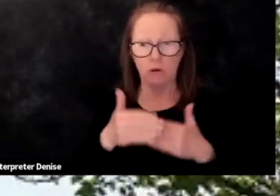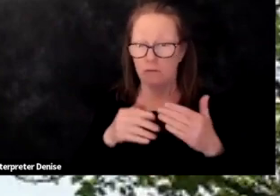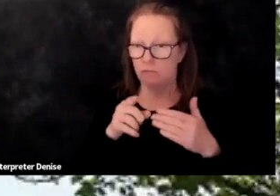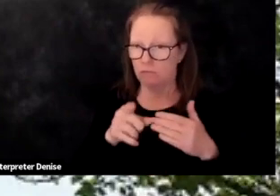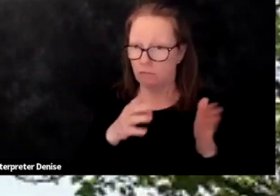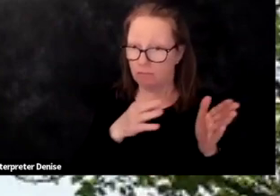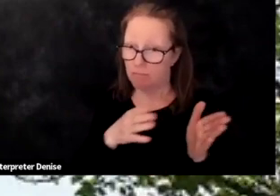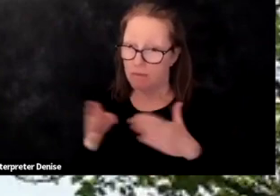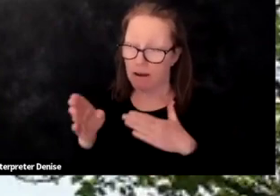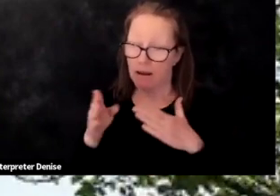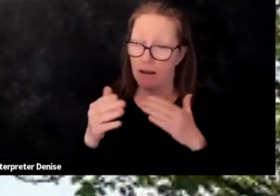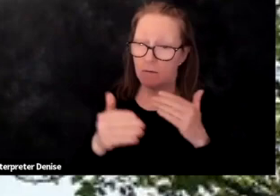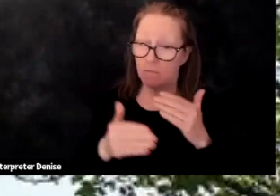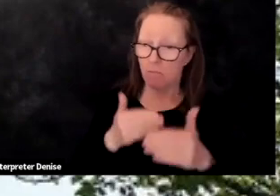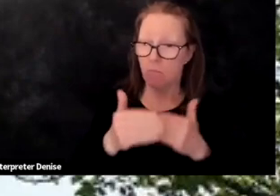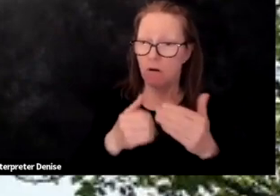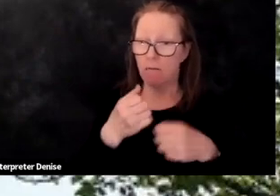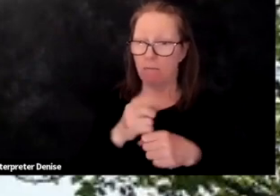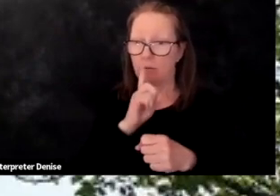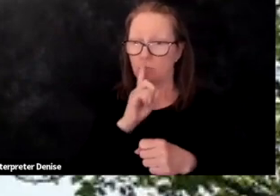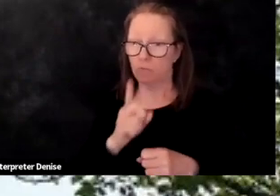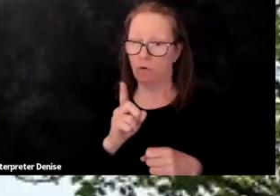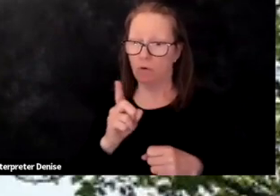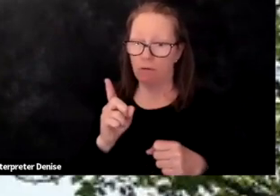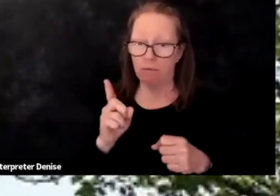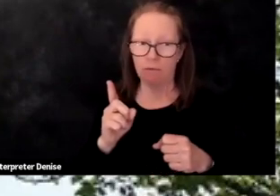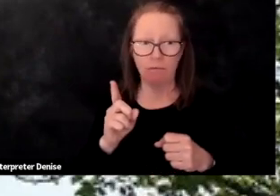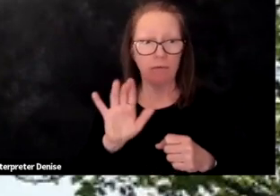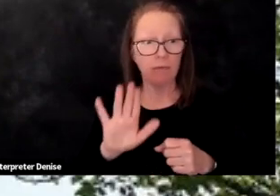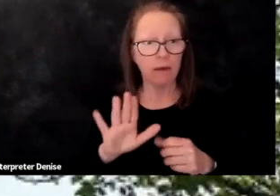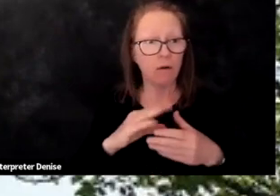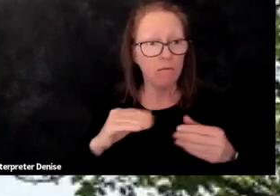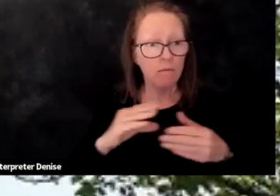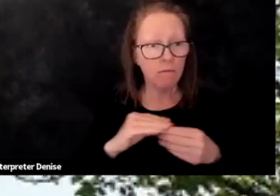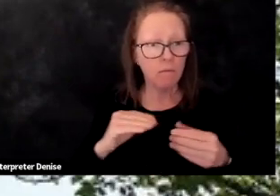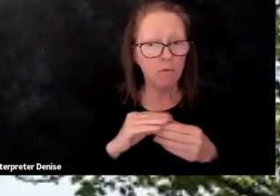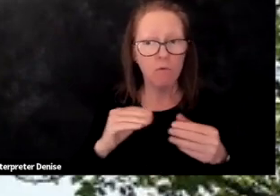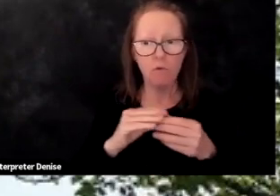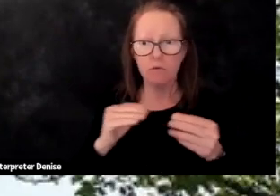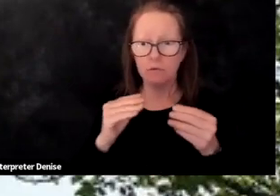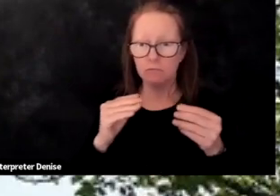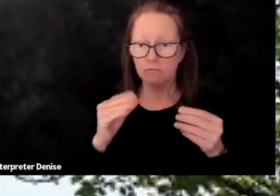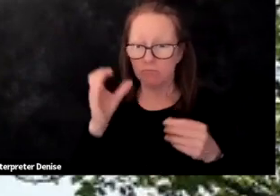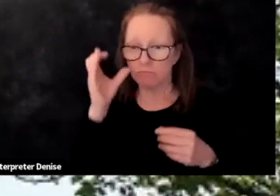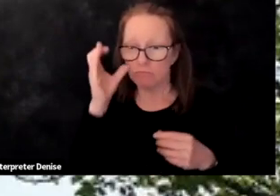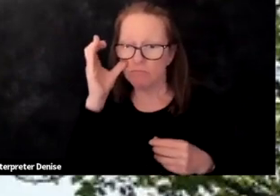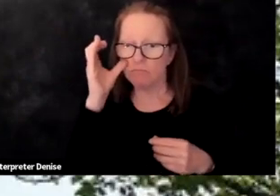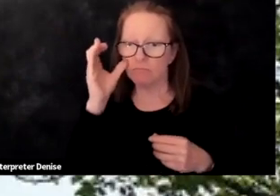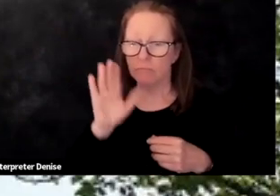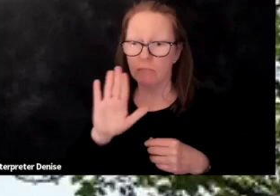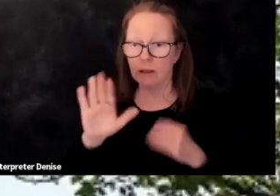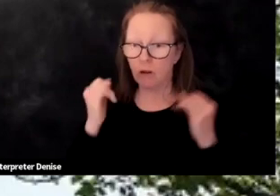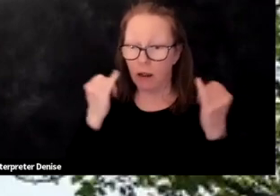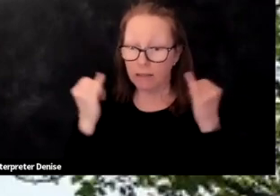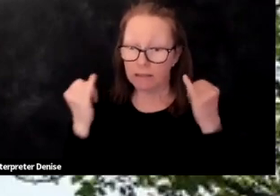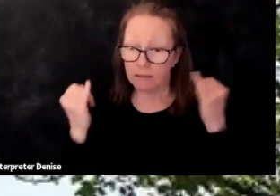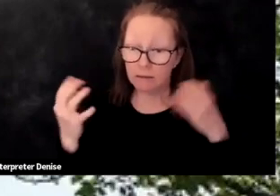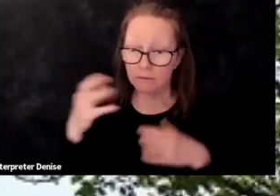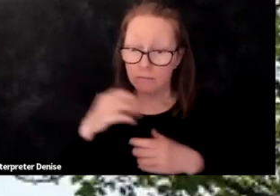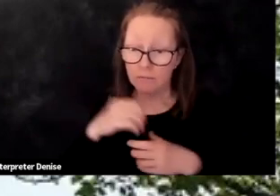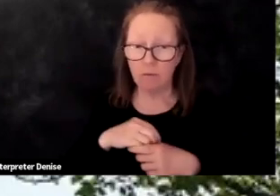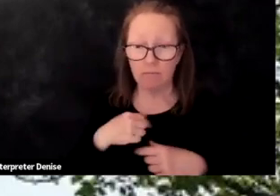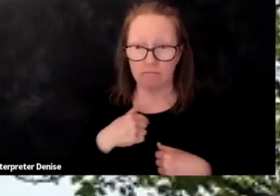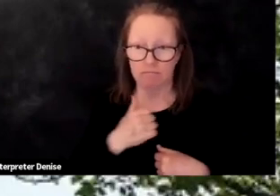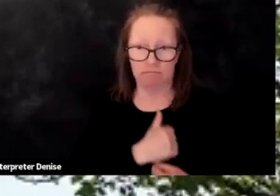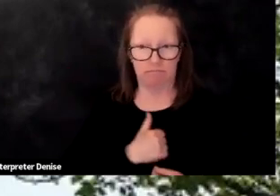to ensure their voices are heard and their ideas are incorporated into the plans? My apologies if I missed this because I joined late, but I don't